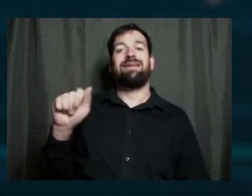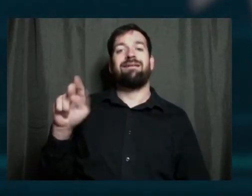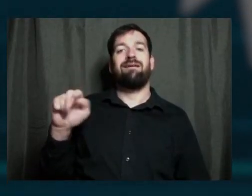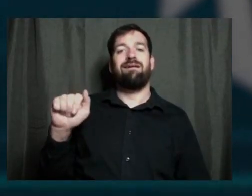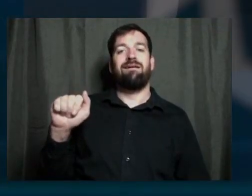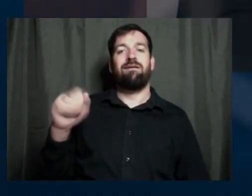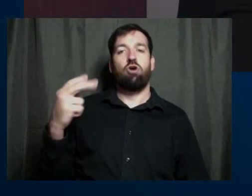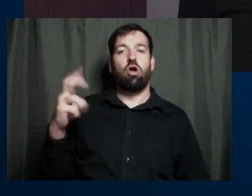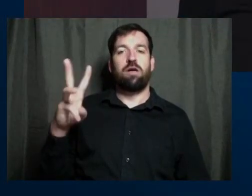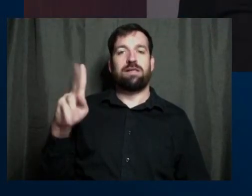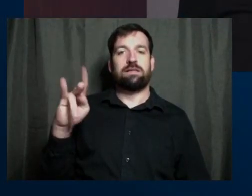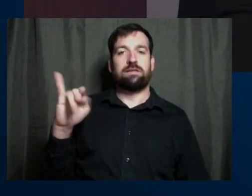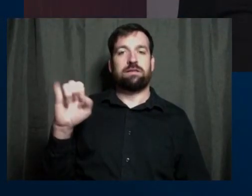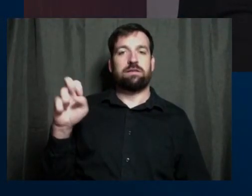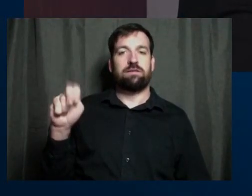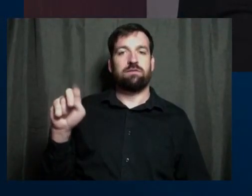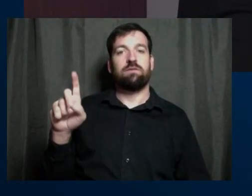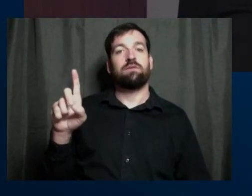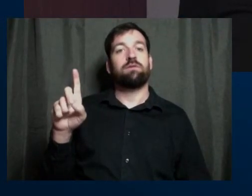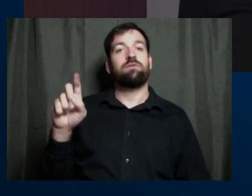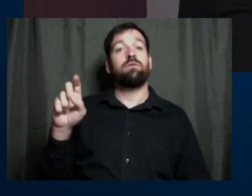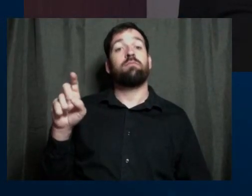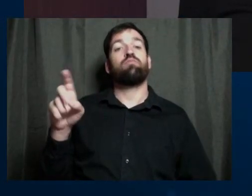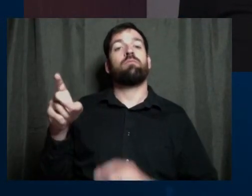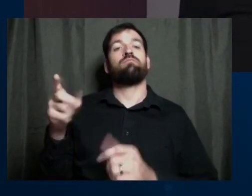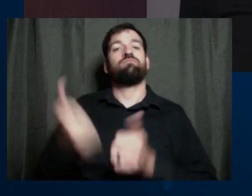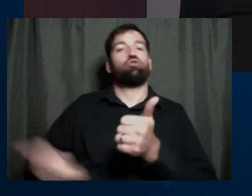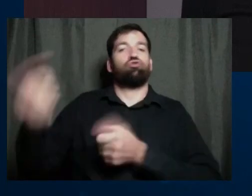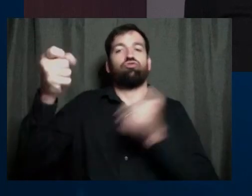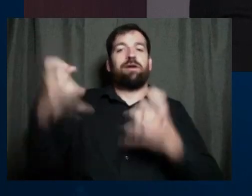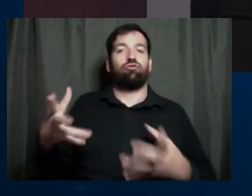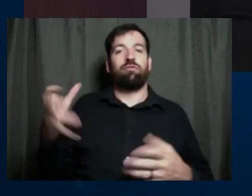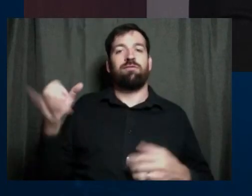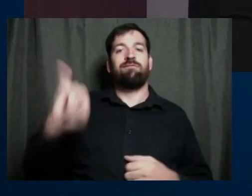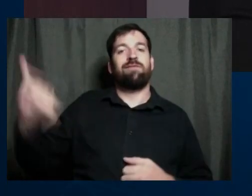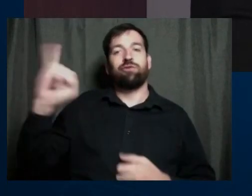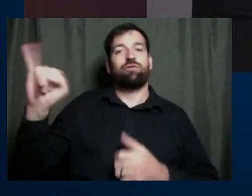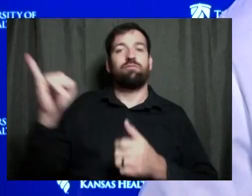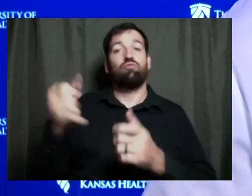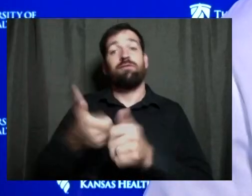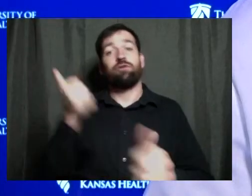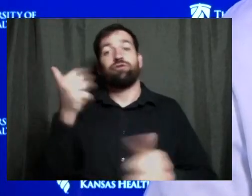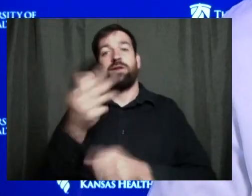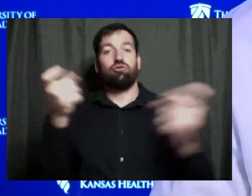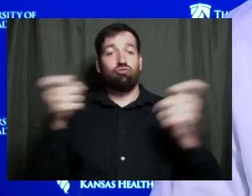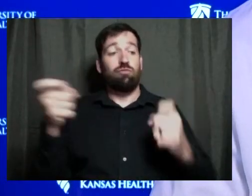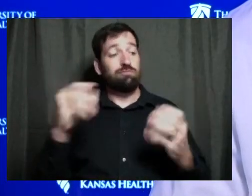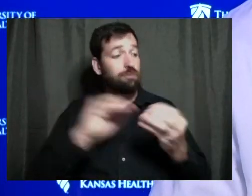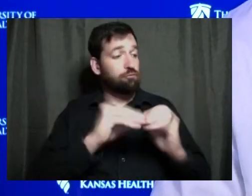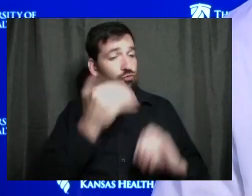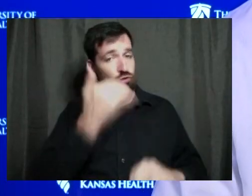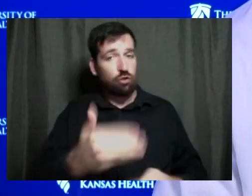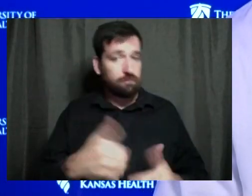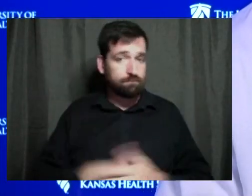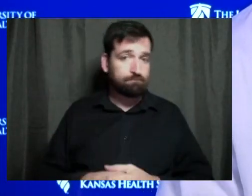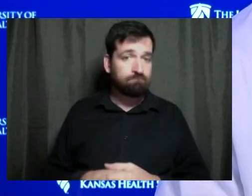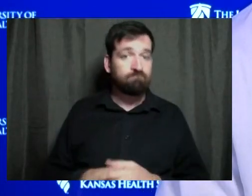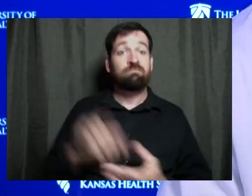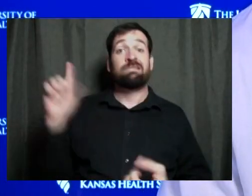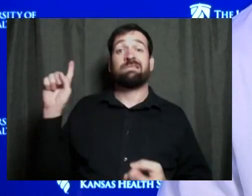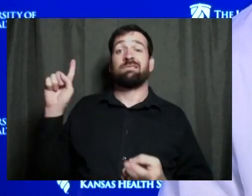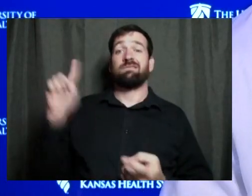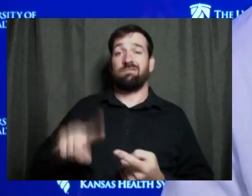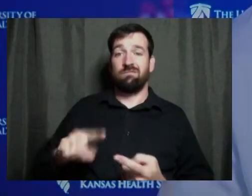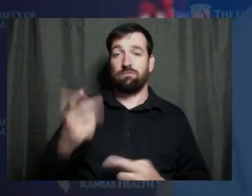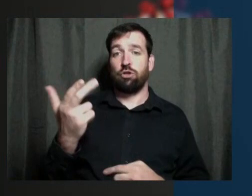to you. Hi. Hi. How are our numbers looking from over the weekend? Yeah, they're pretty good. We were down to 13 active